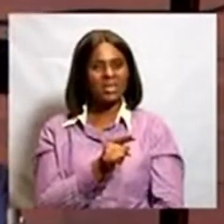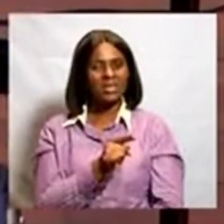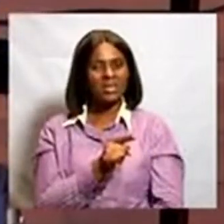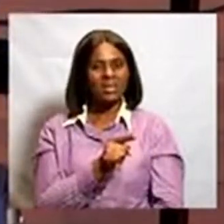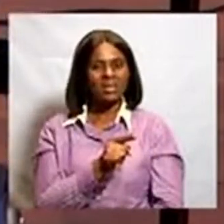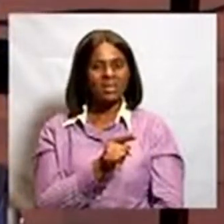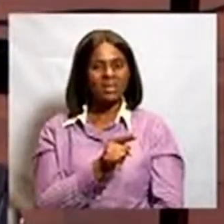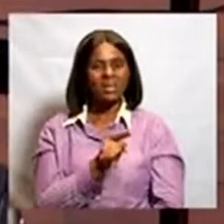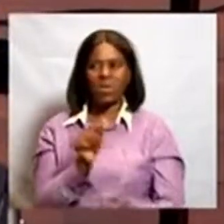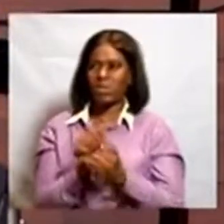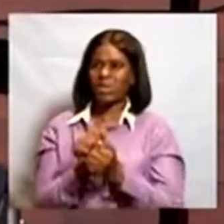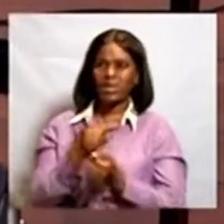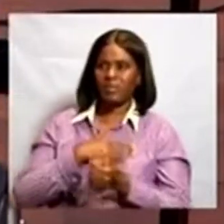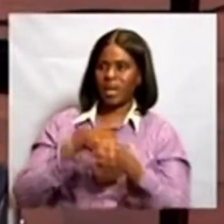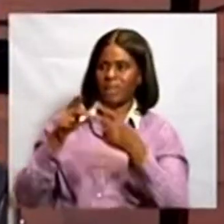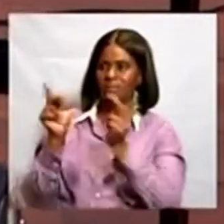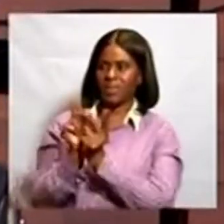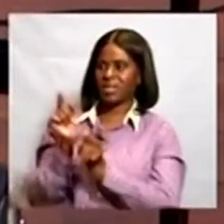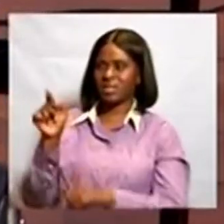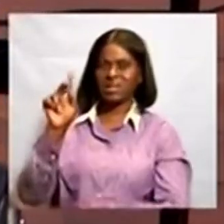vis-a-vis Karao.